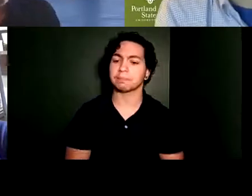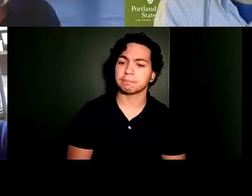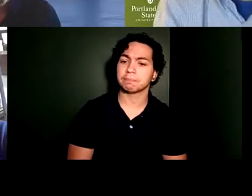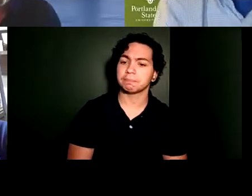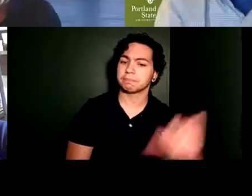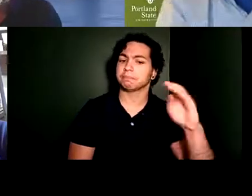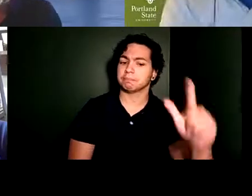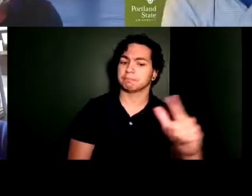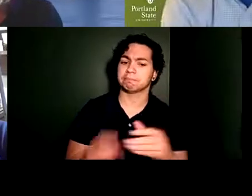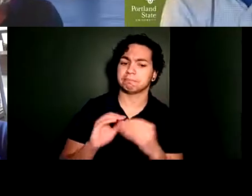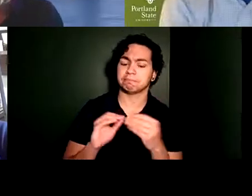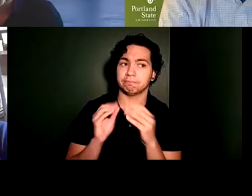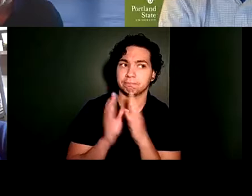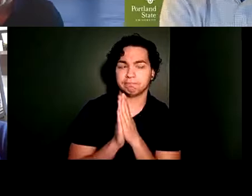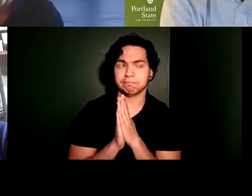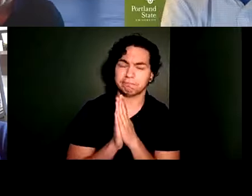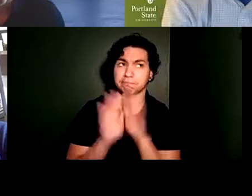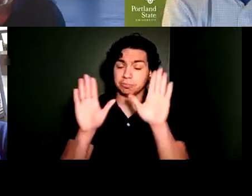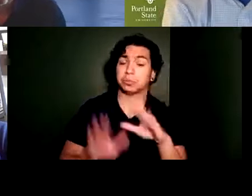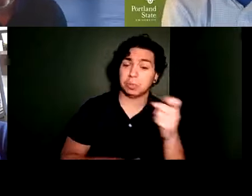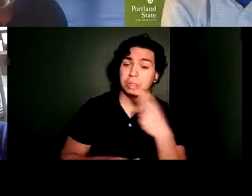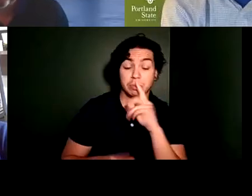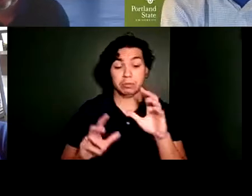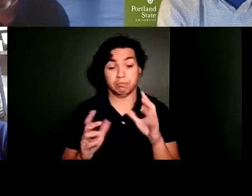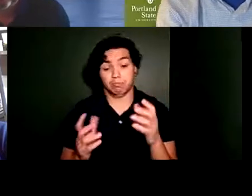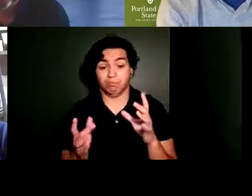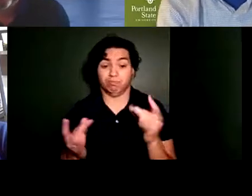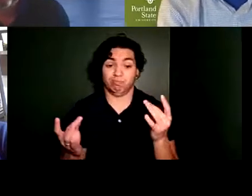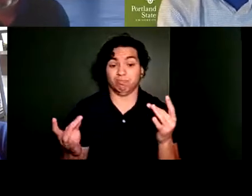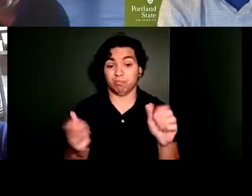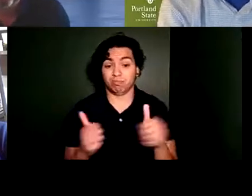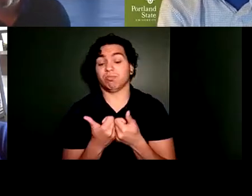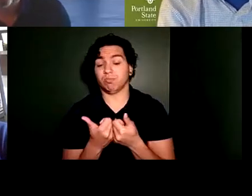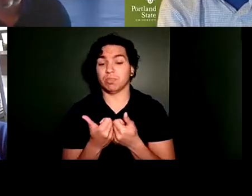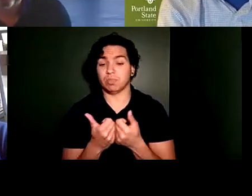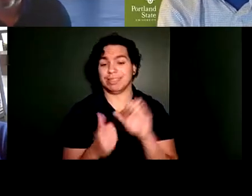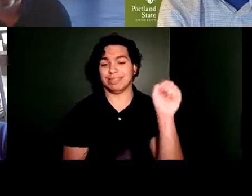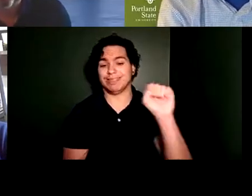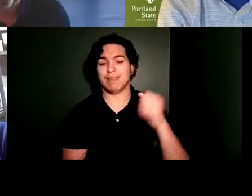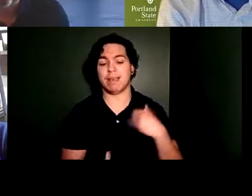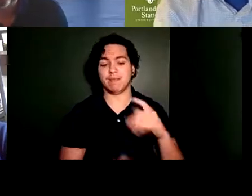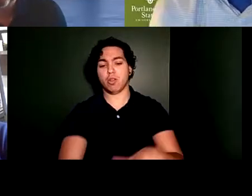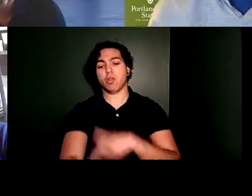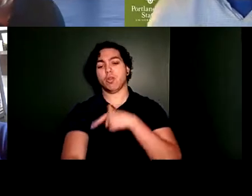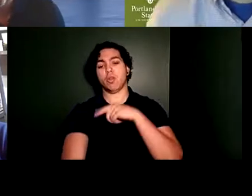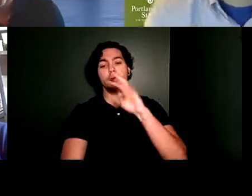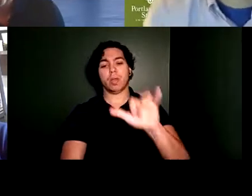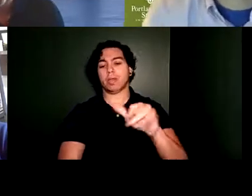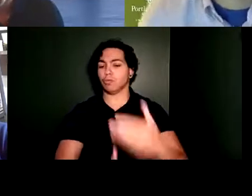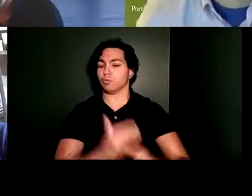it's a really great question, but a really sometimes difficult question. And it's one I think Seattle has a long way to go on, to be perfectly frank.